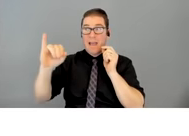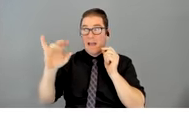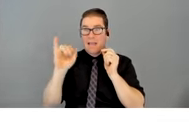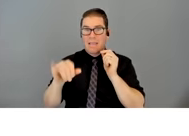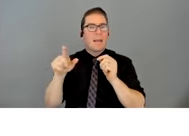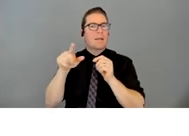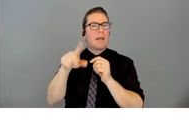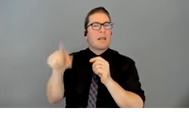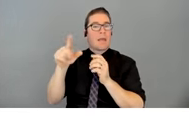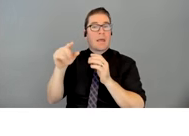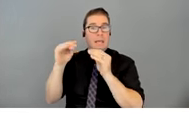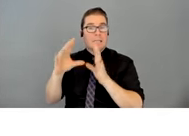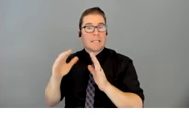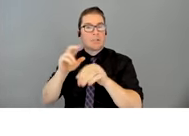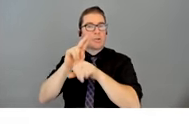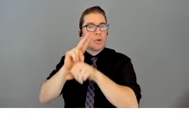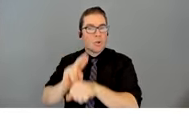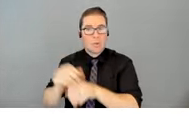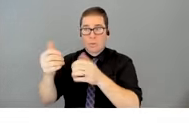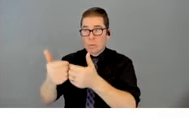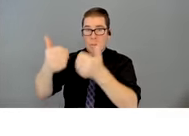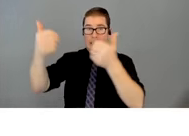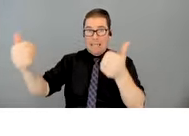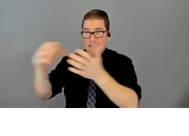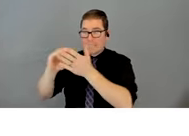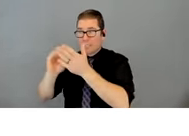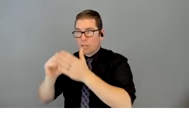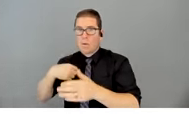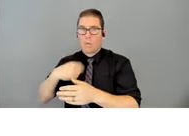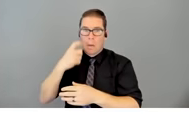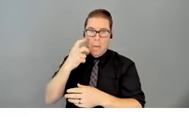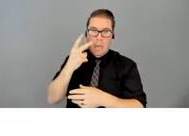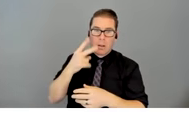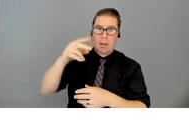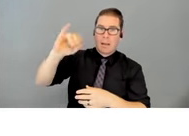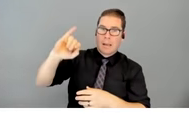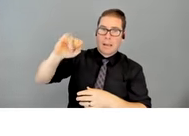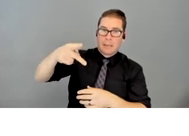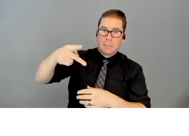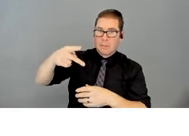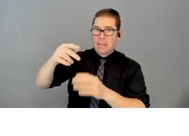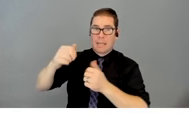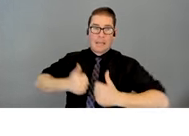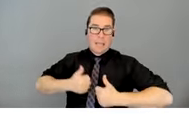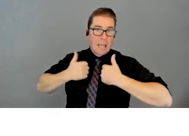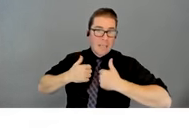where we look at IP addresses, we look at times, we look for digital stamps